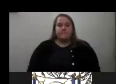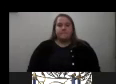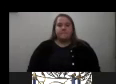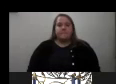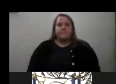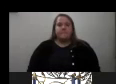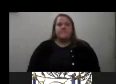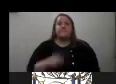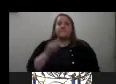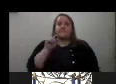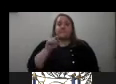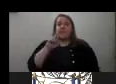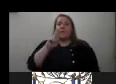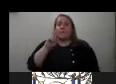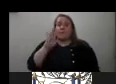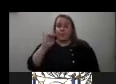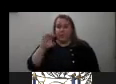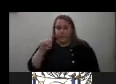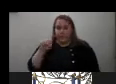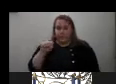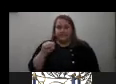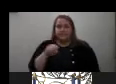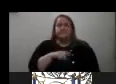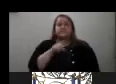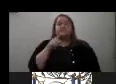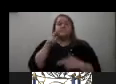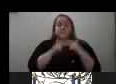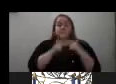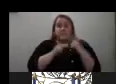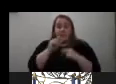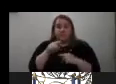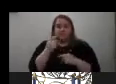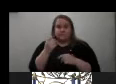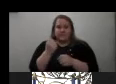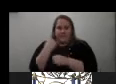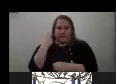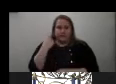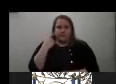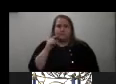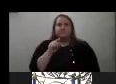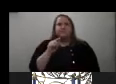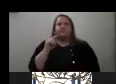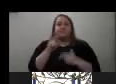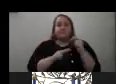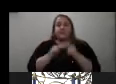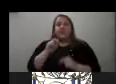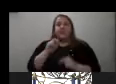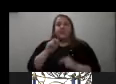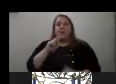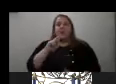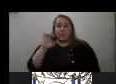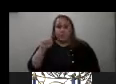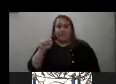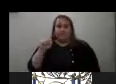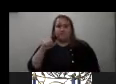Tiaras. Now this is rubies. And we built this last season. We built rubies in the